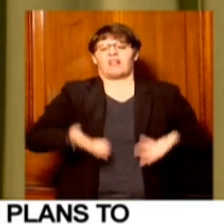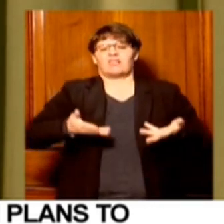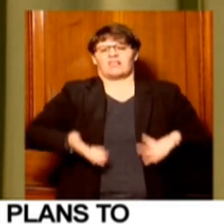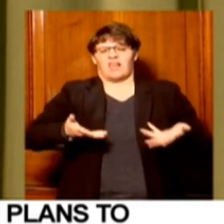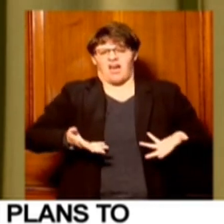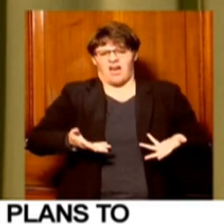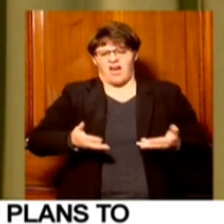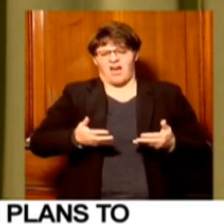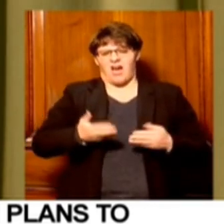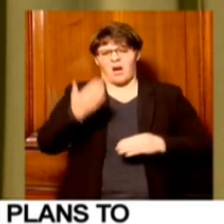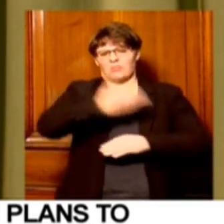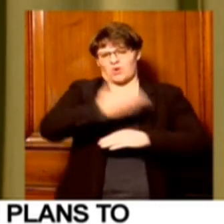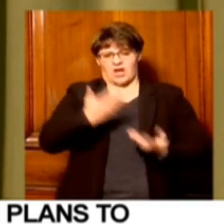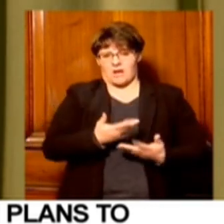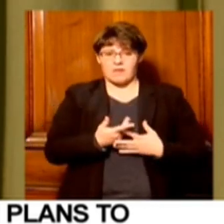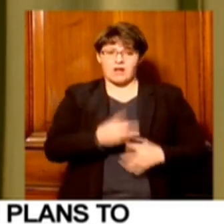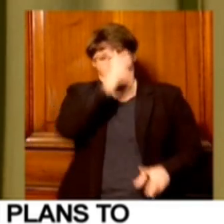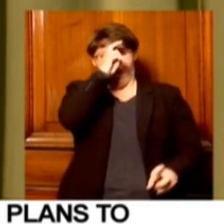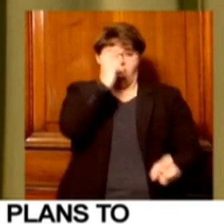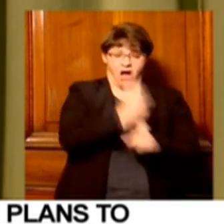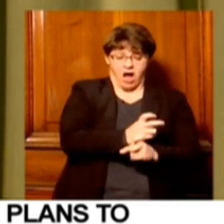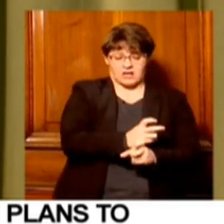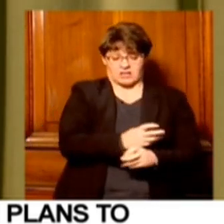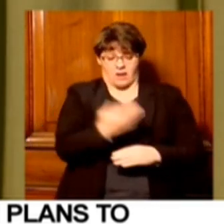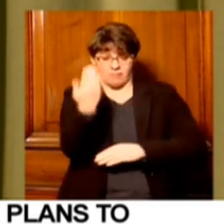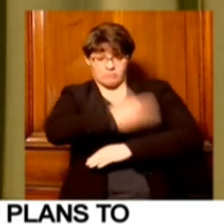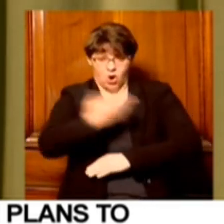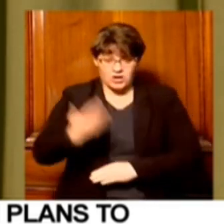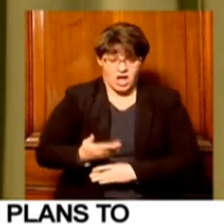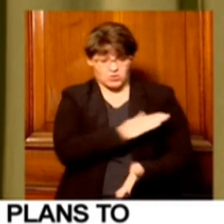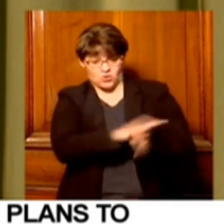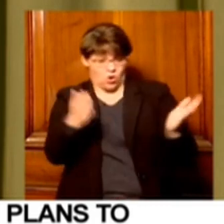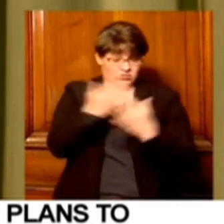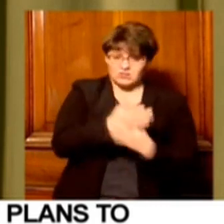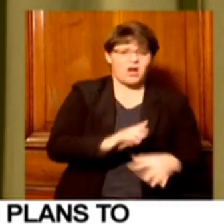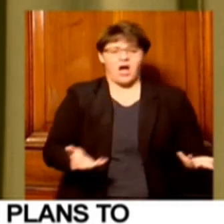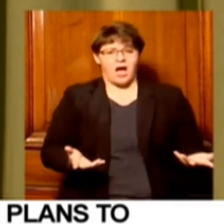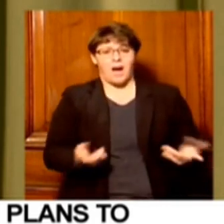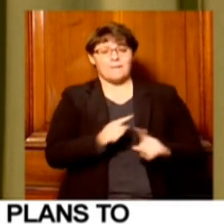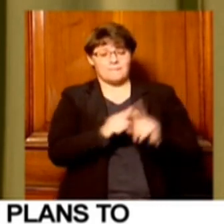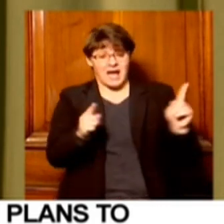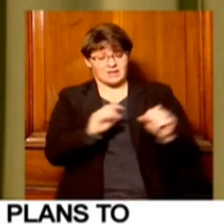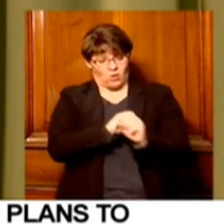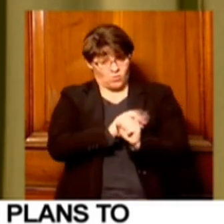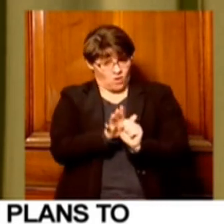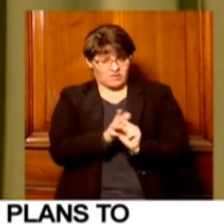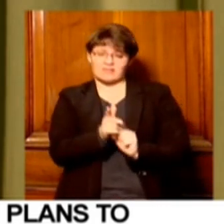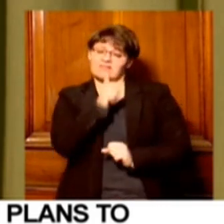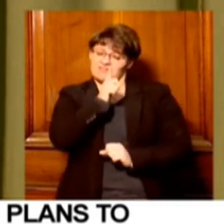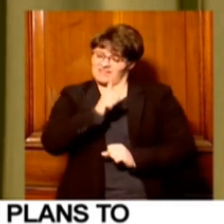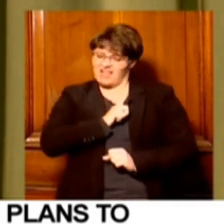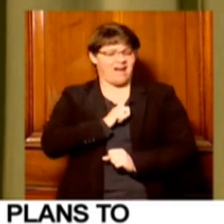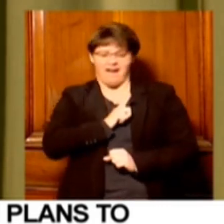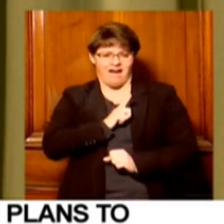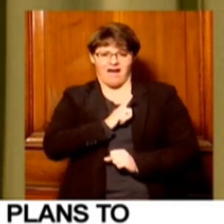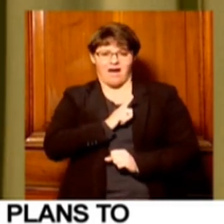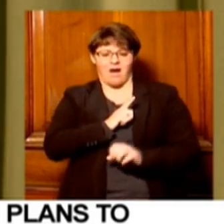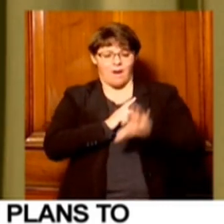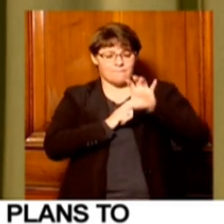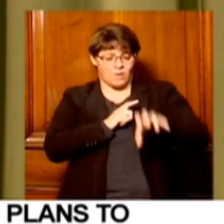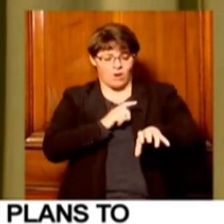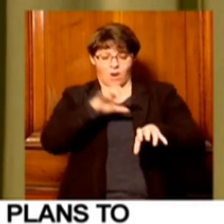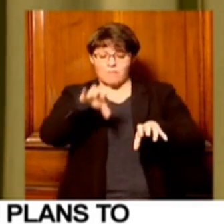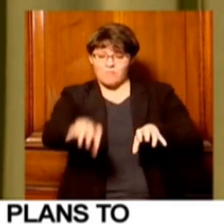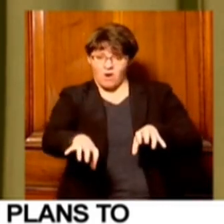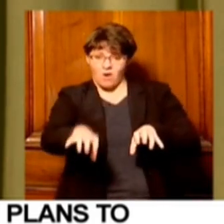were never intended to be hard borders the way COVID is saying to us that we need to utilize them to